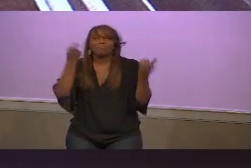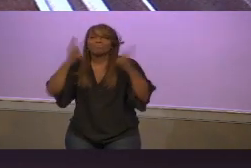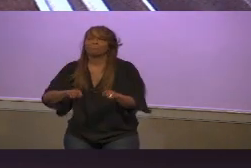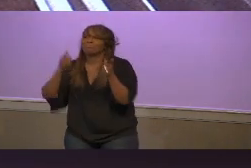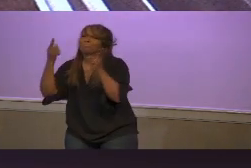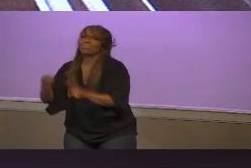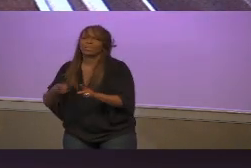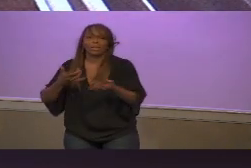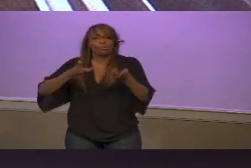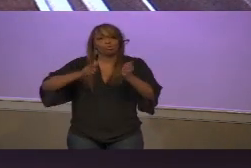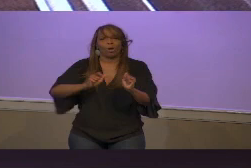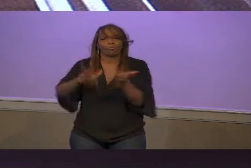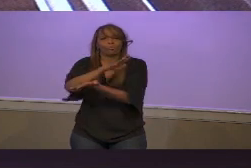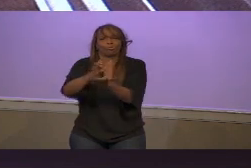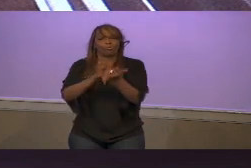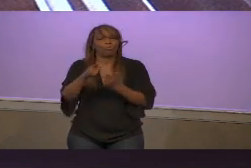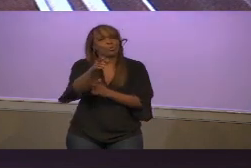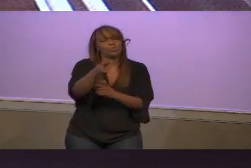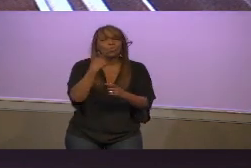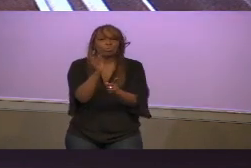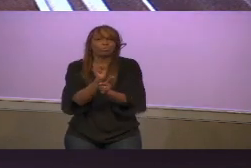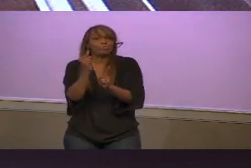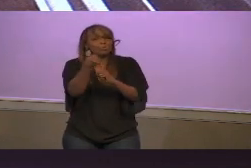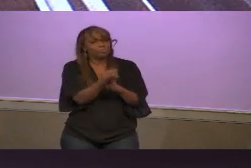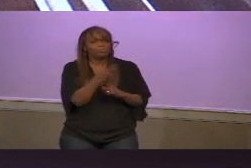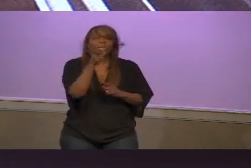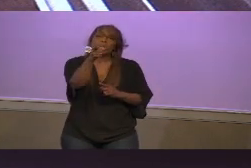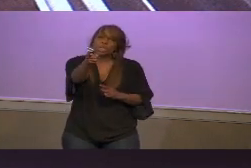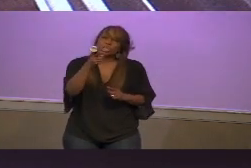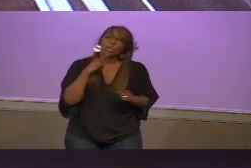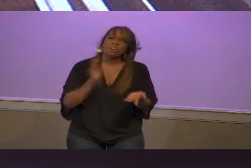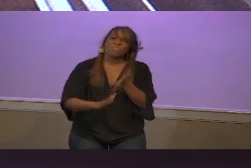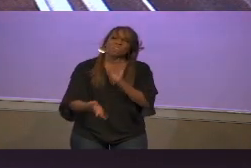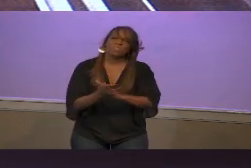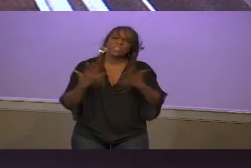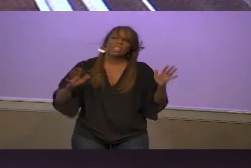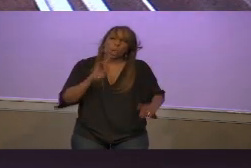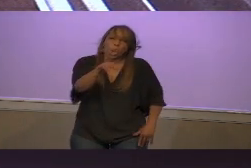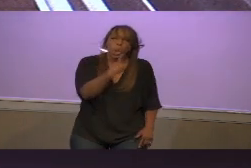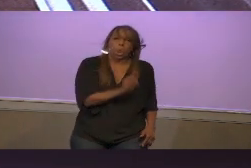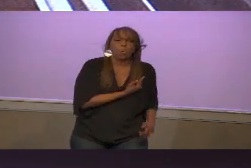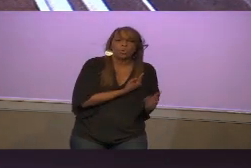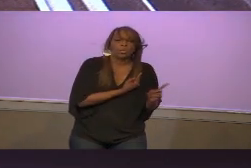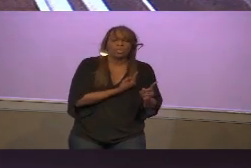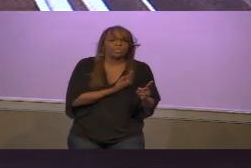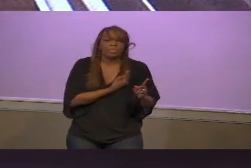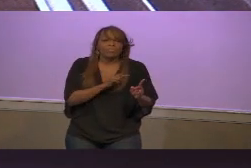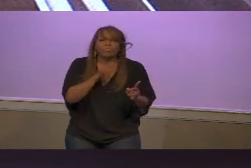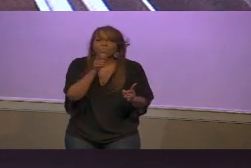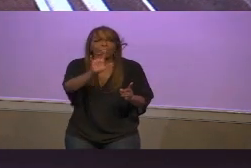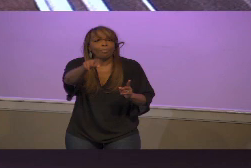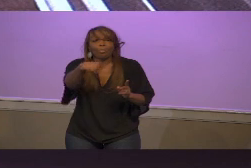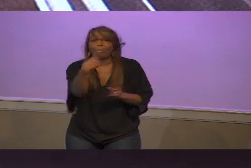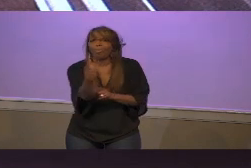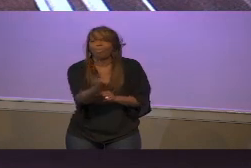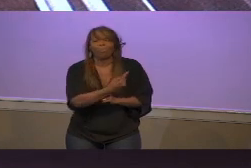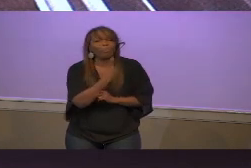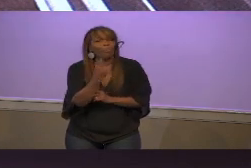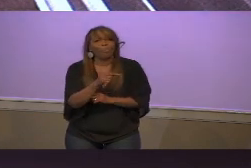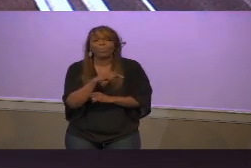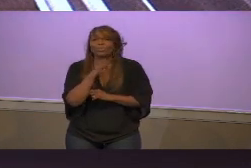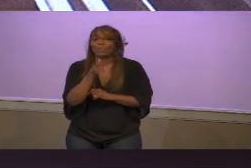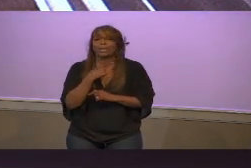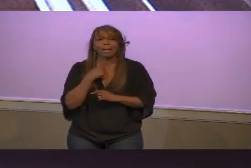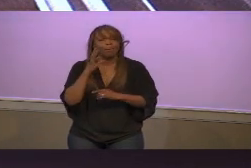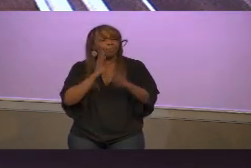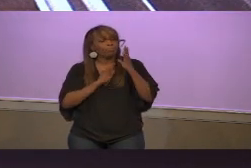circumstances try to tell you or indicate to you that you're out here by yourself. Friend, you're not fighting alone. You're not wrestling by